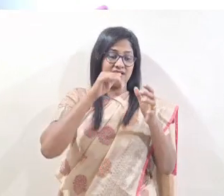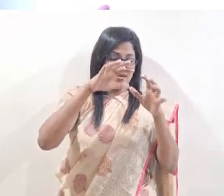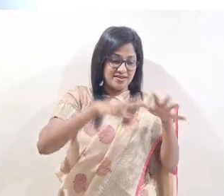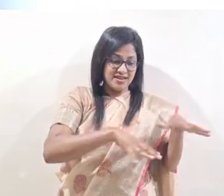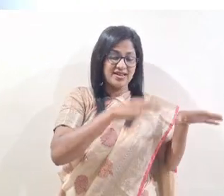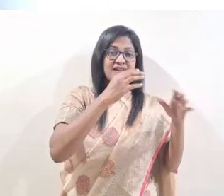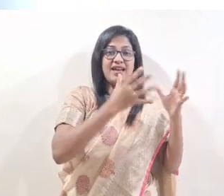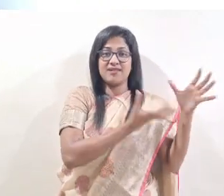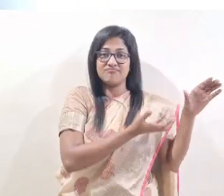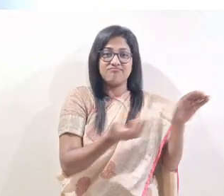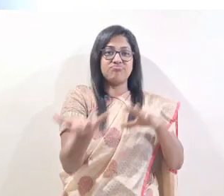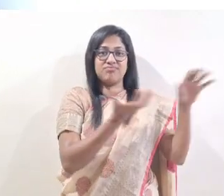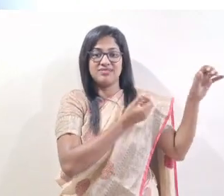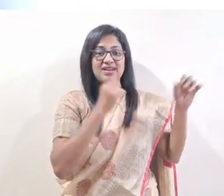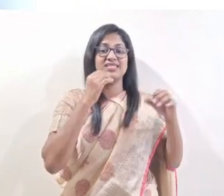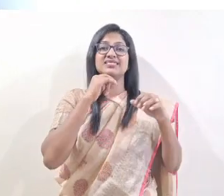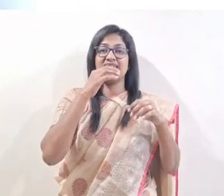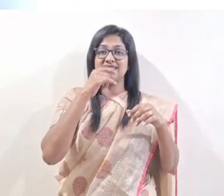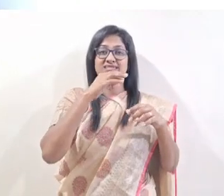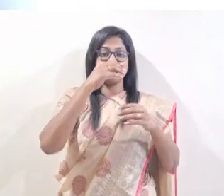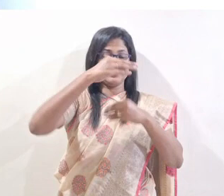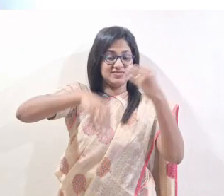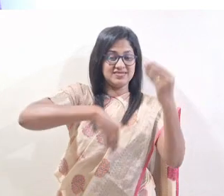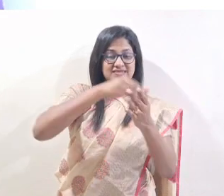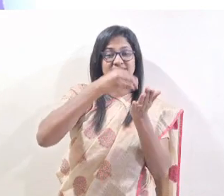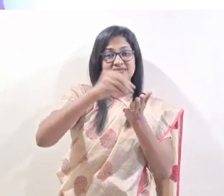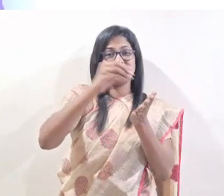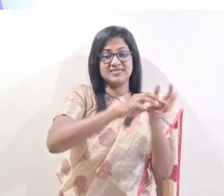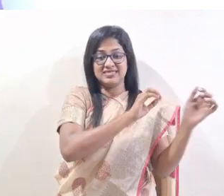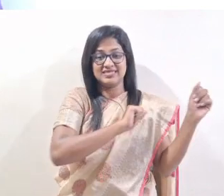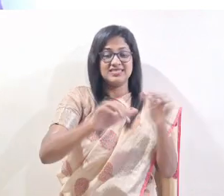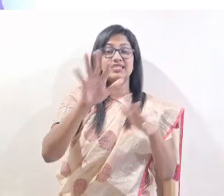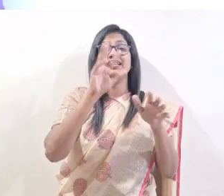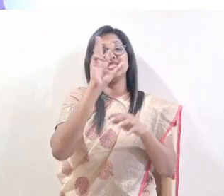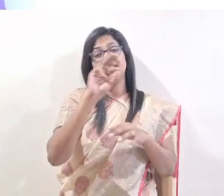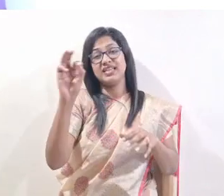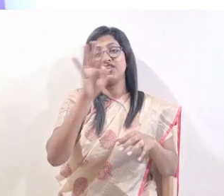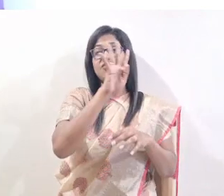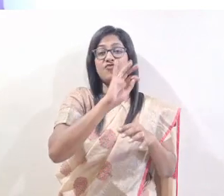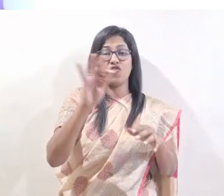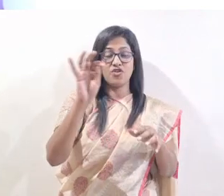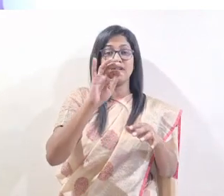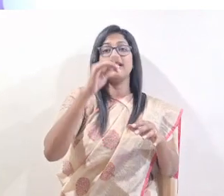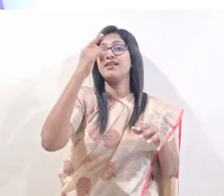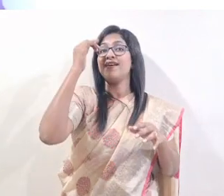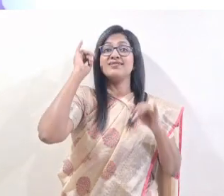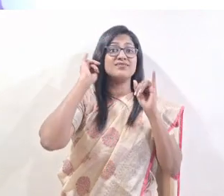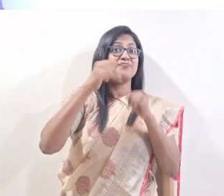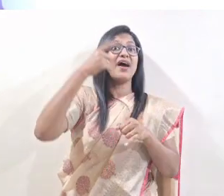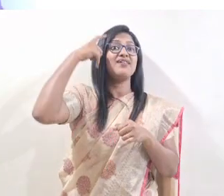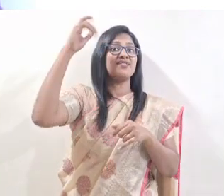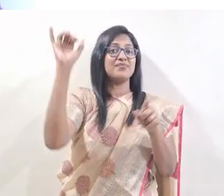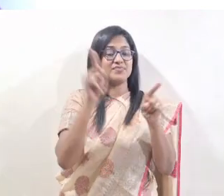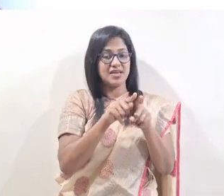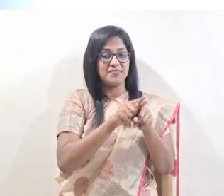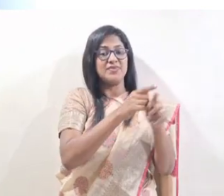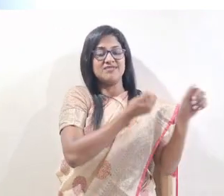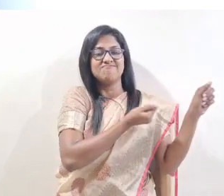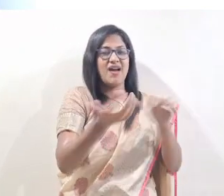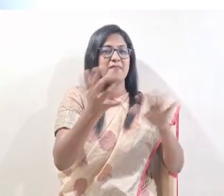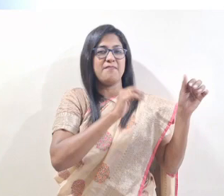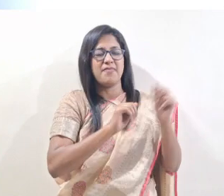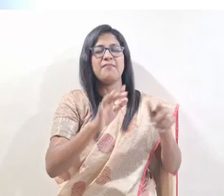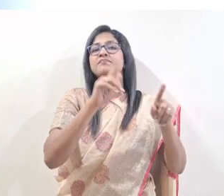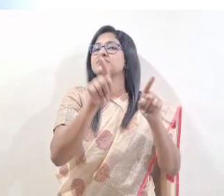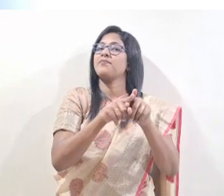end. So 300 meters, 400 meters of pumping. It was a nightmare, but yes, we did manage